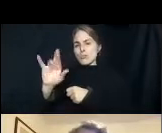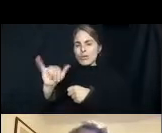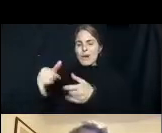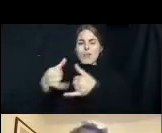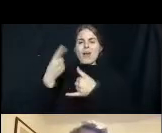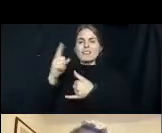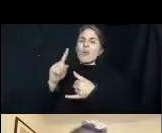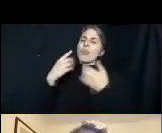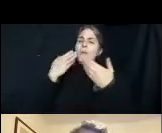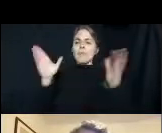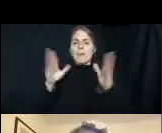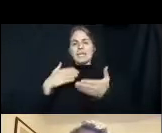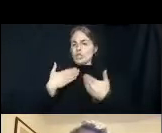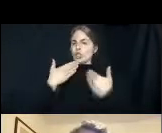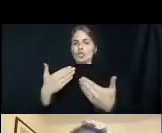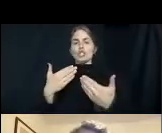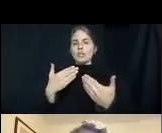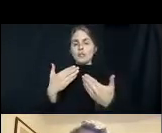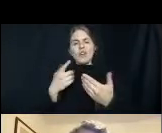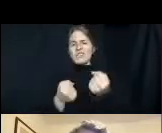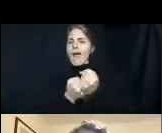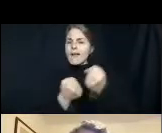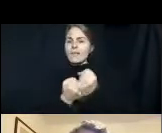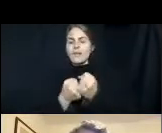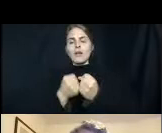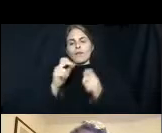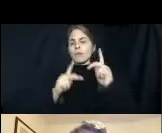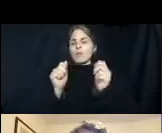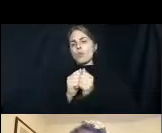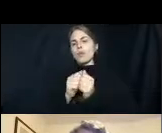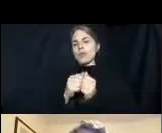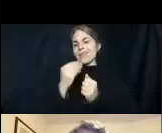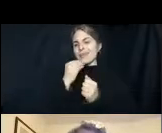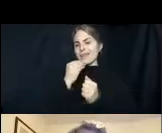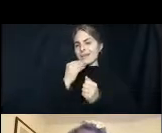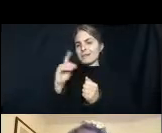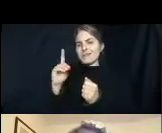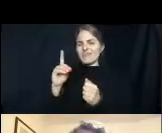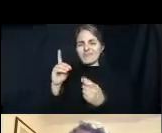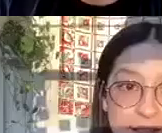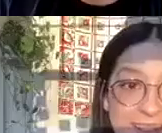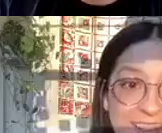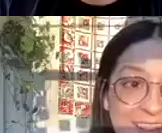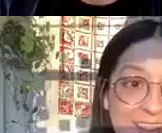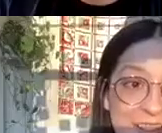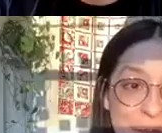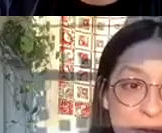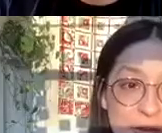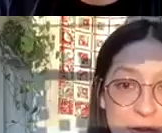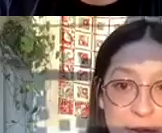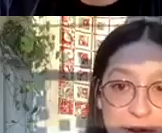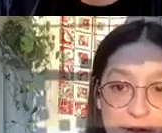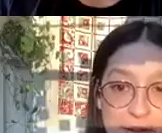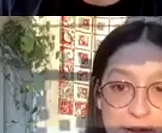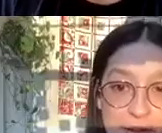her work as an advocate for those with eating disorders. And with that, I'm gonna stop sharing and